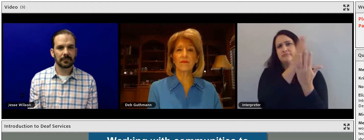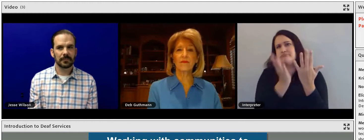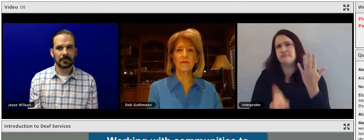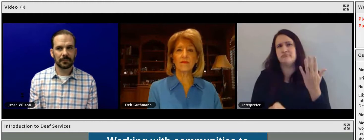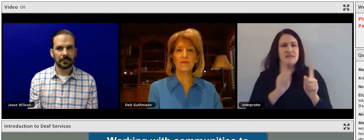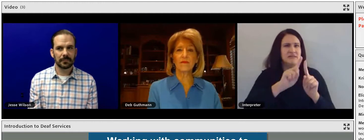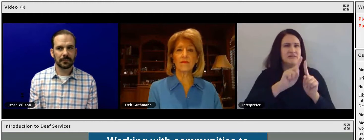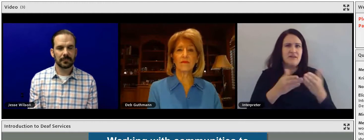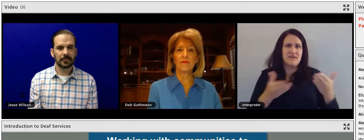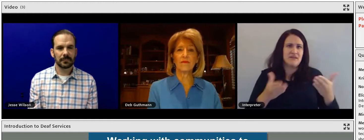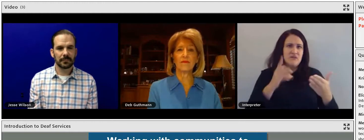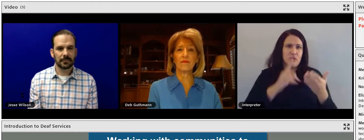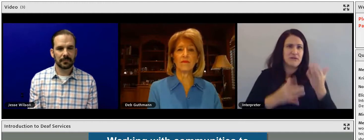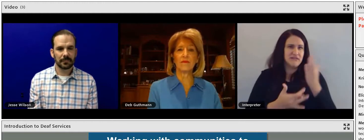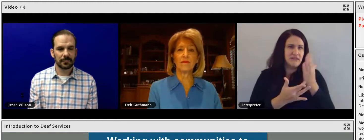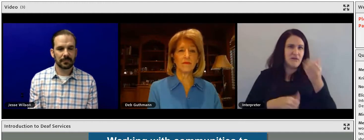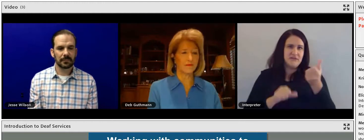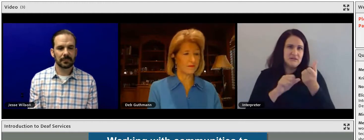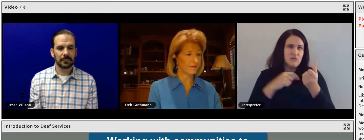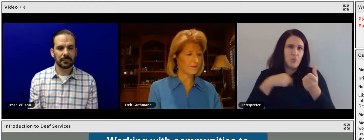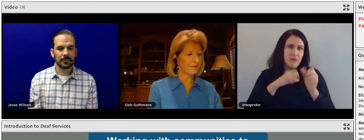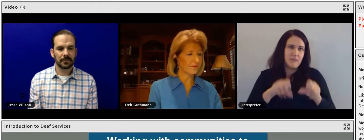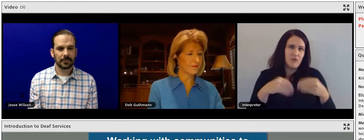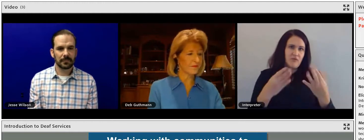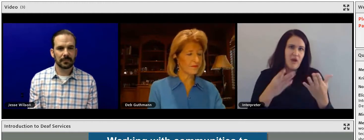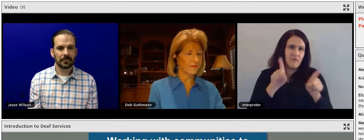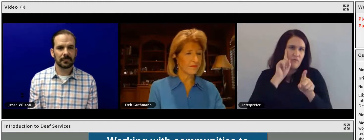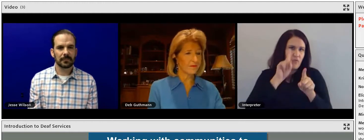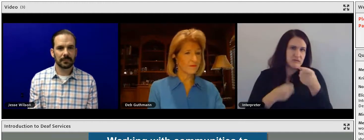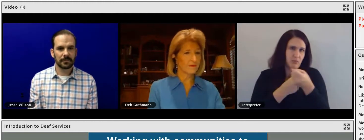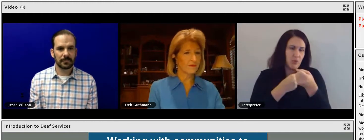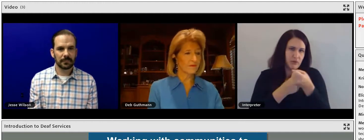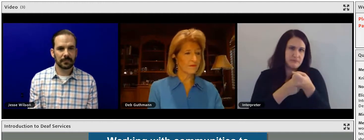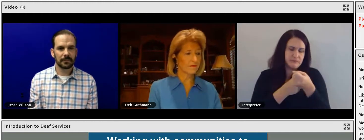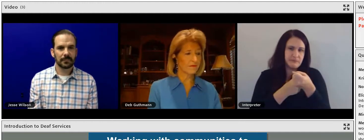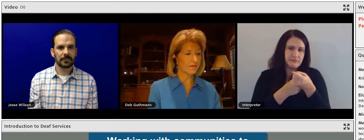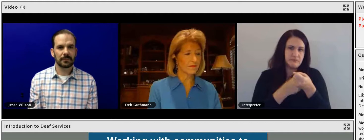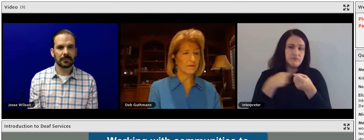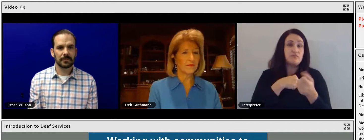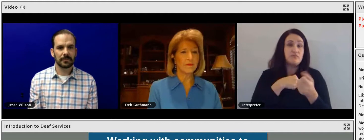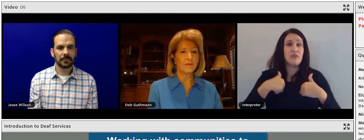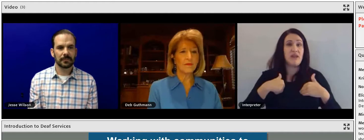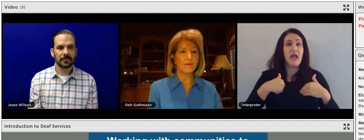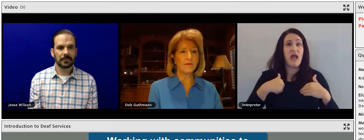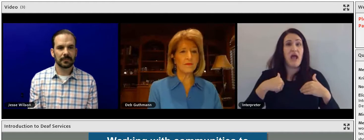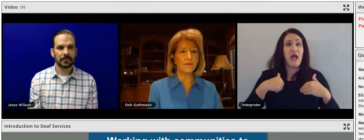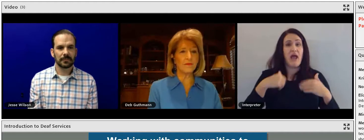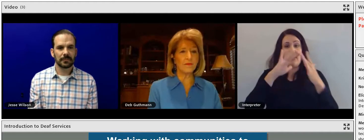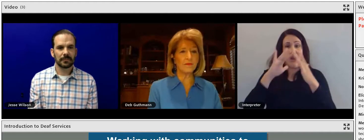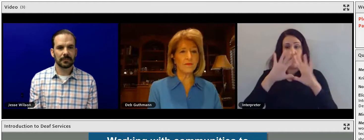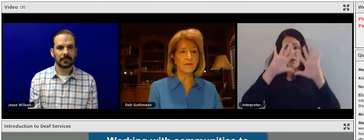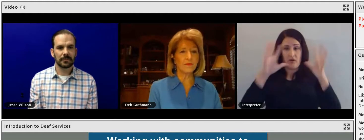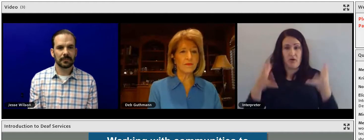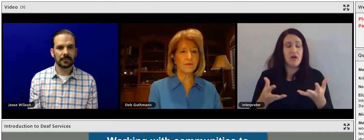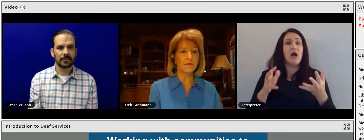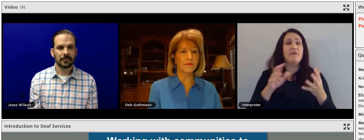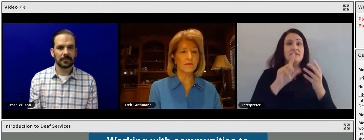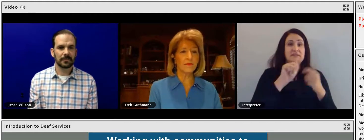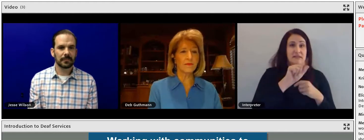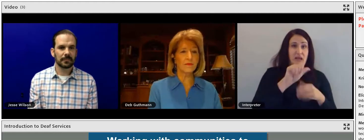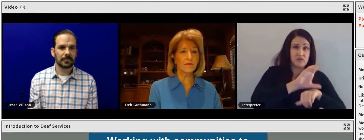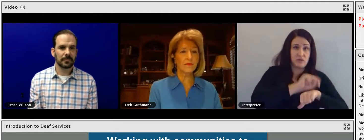kinds of technical assistance supports. We have a network of TA consultants both